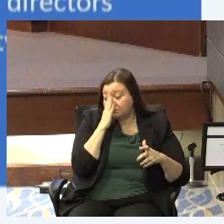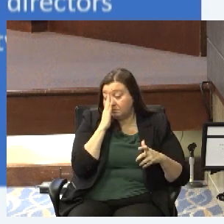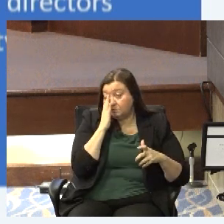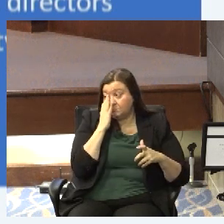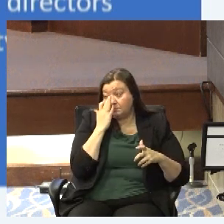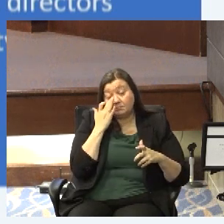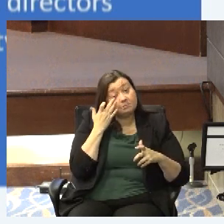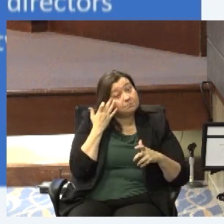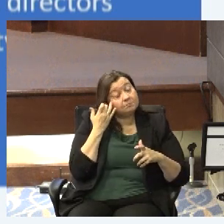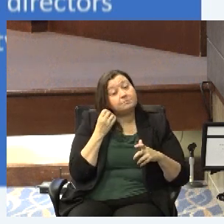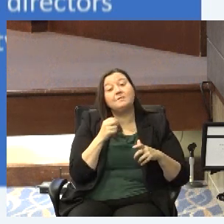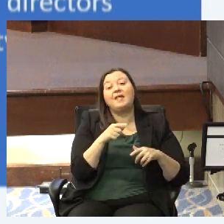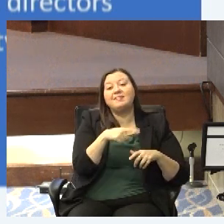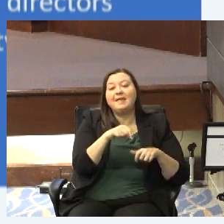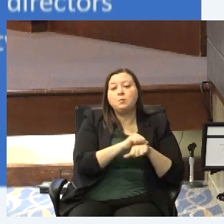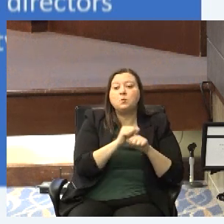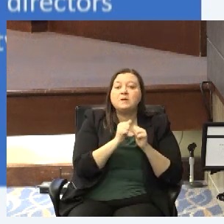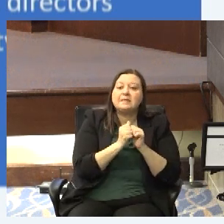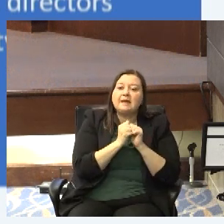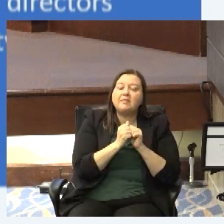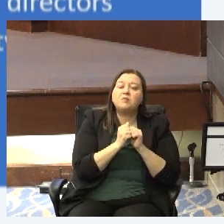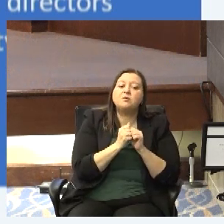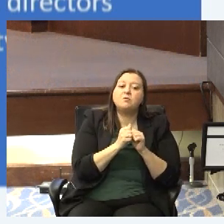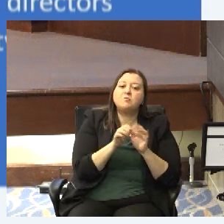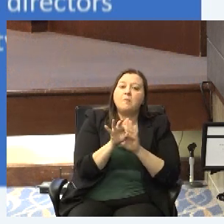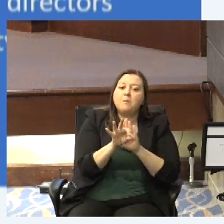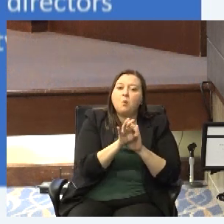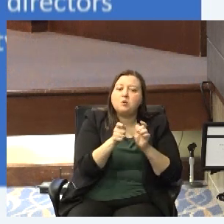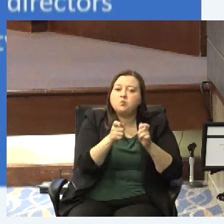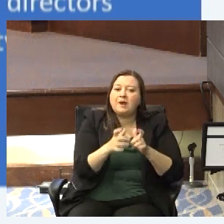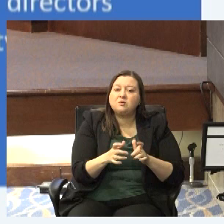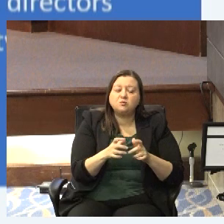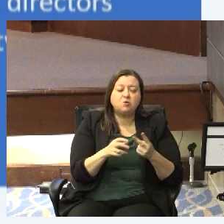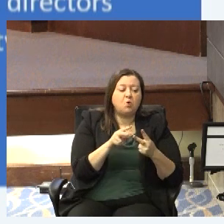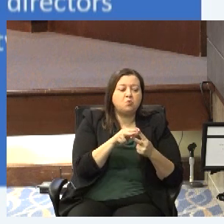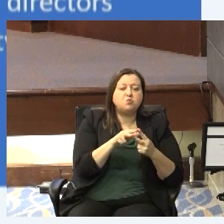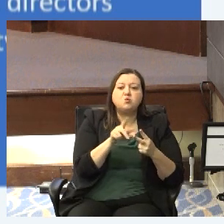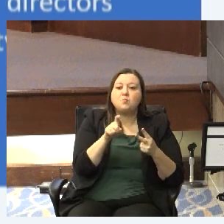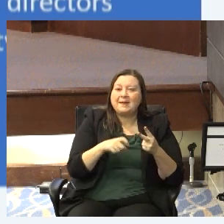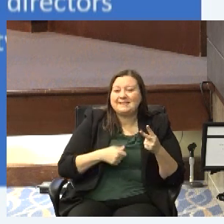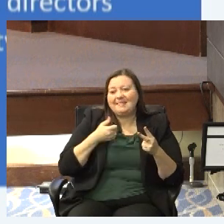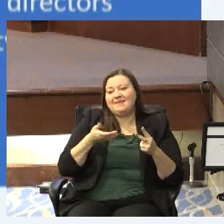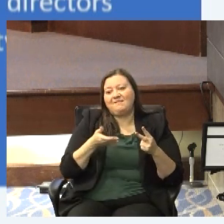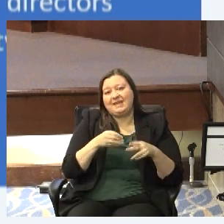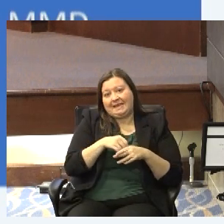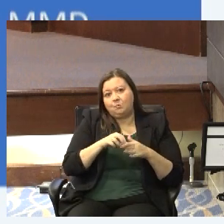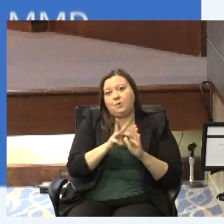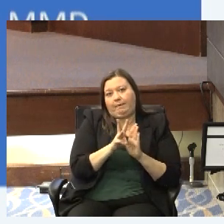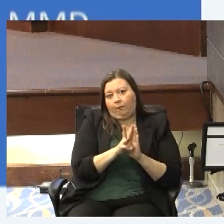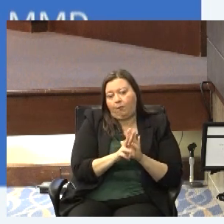to reject. They would work together to appoint the directors. At least 2 of those must be residents of the city of Waco.